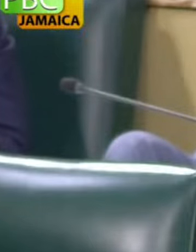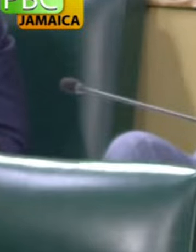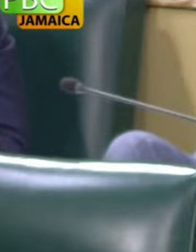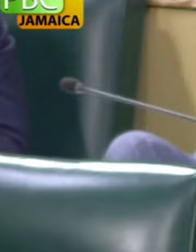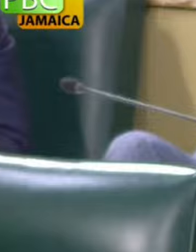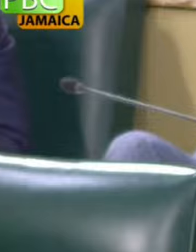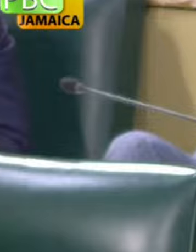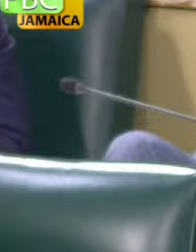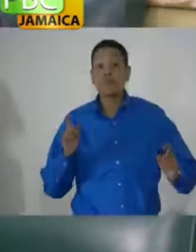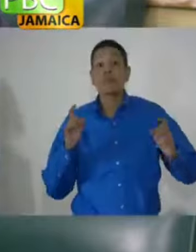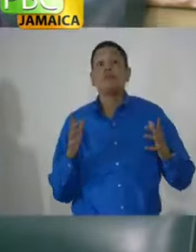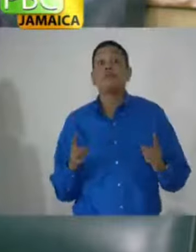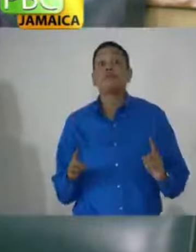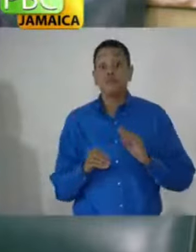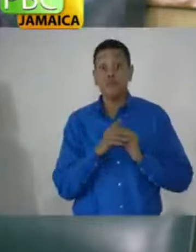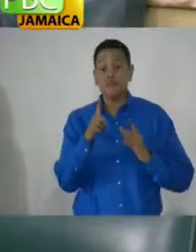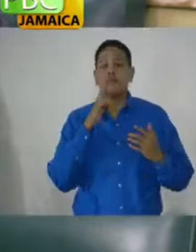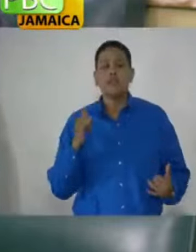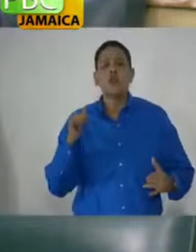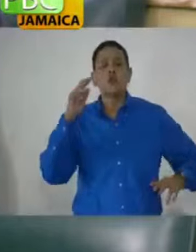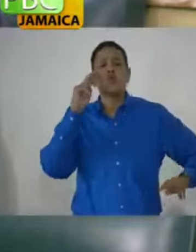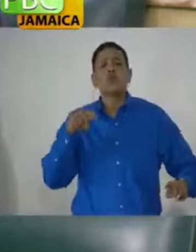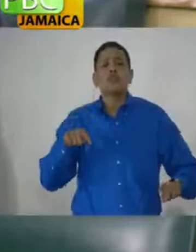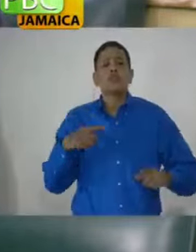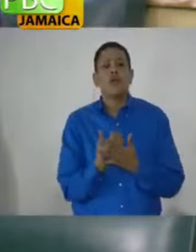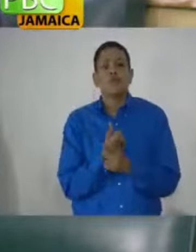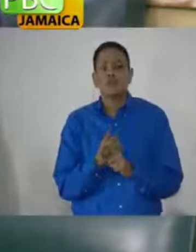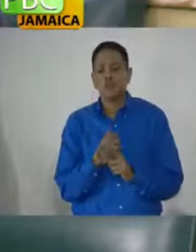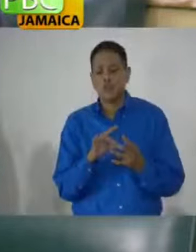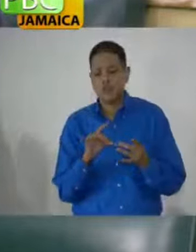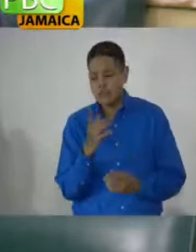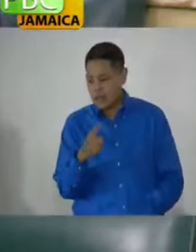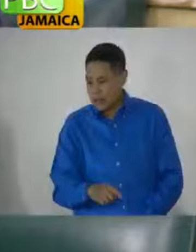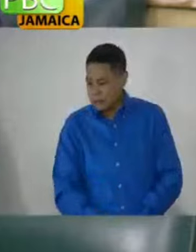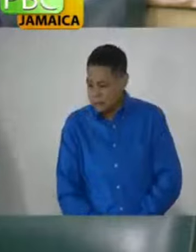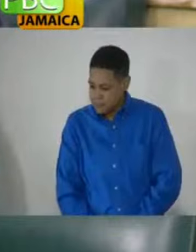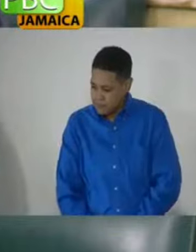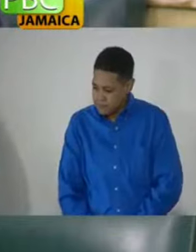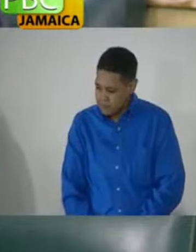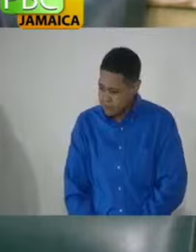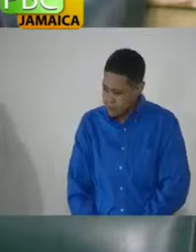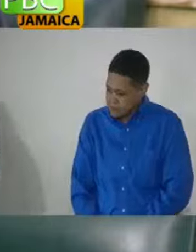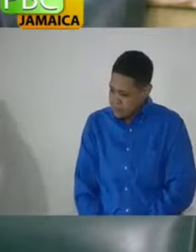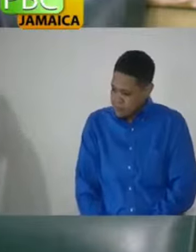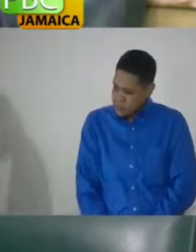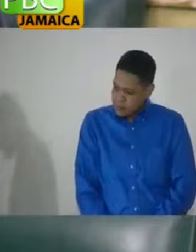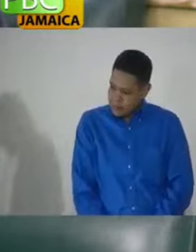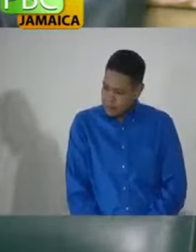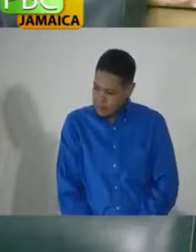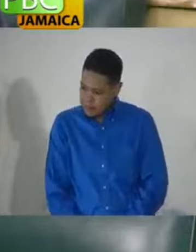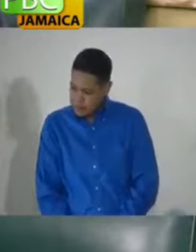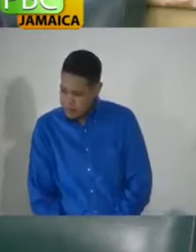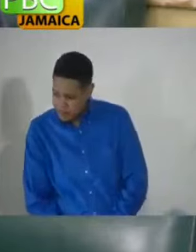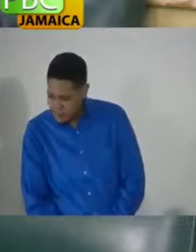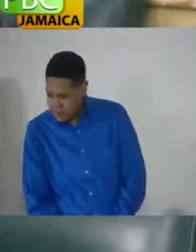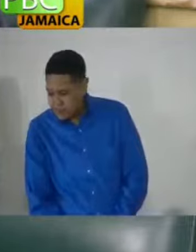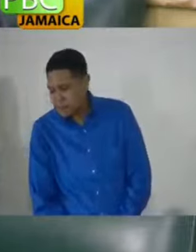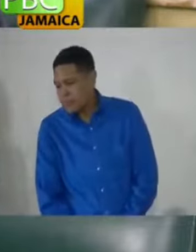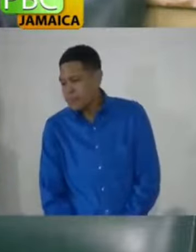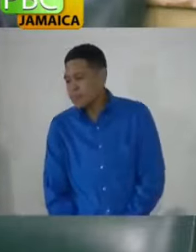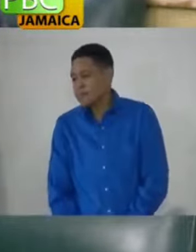Madam Speaker, I now take this opportunity to enlighten those who might